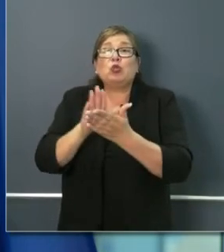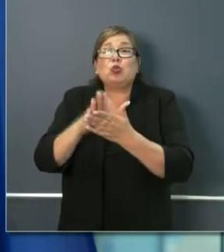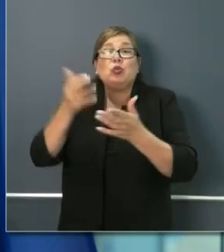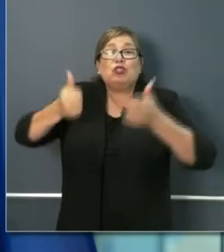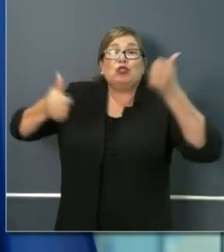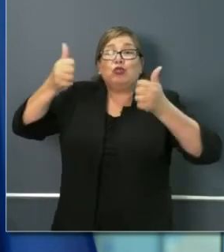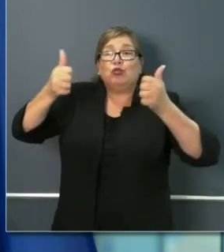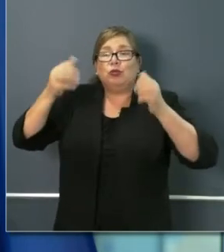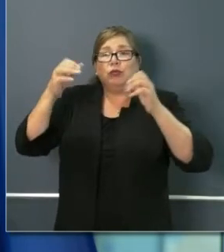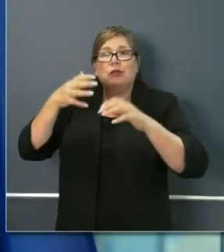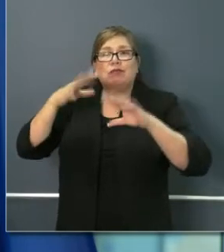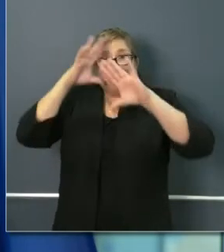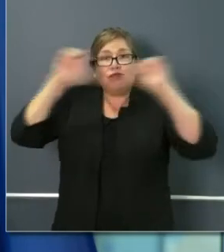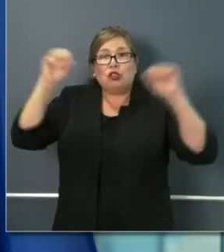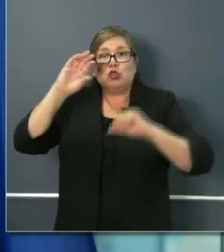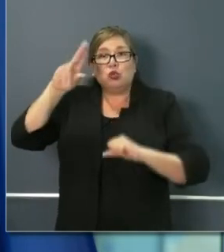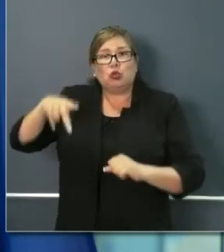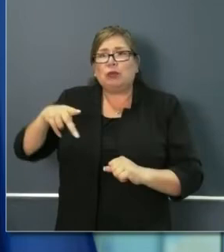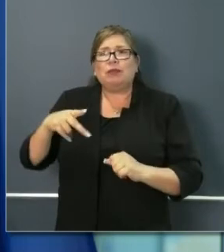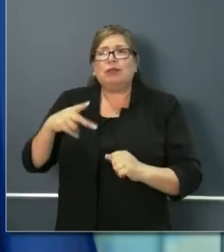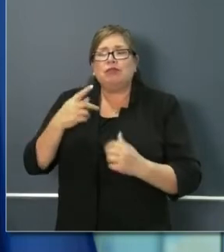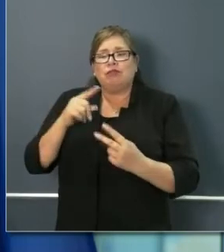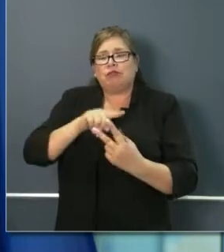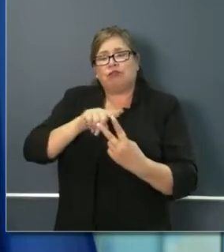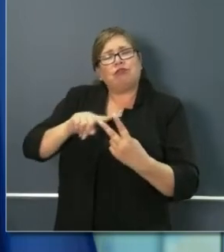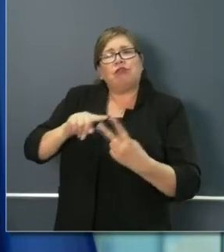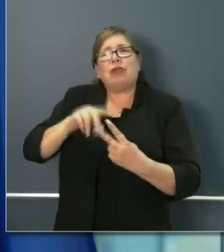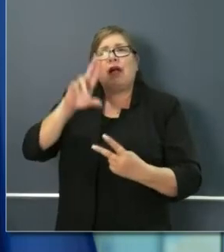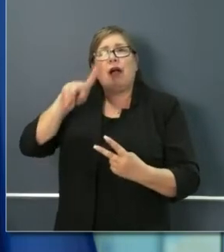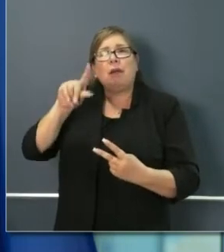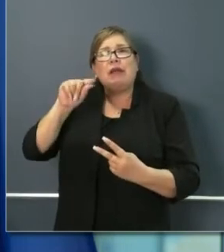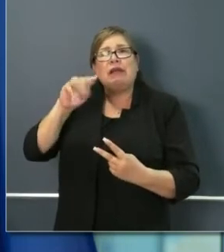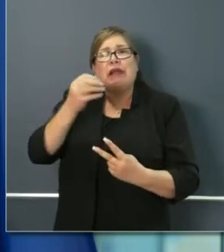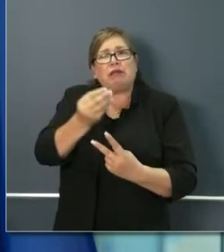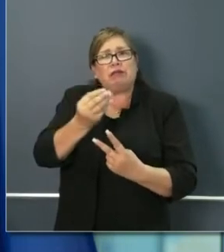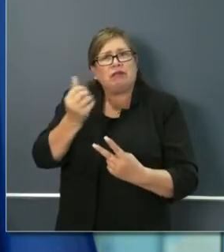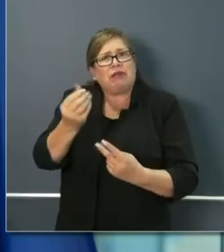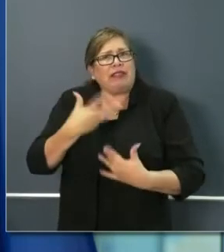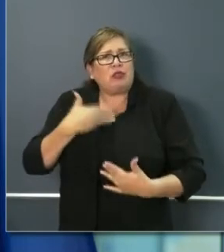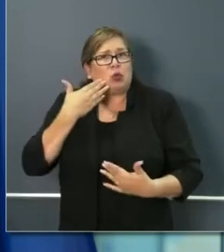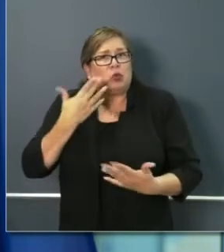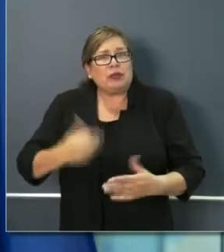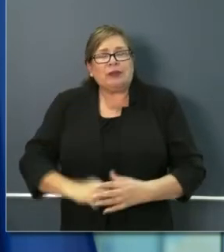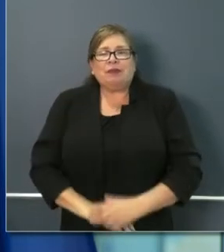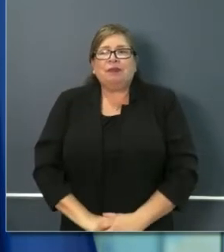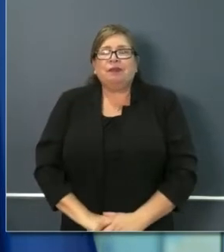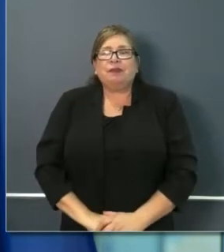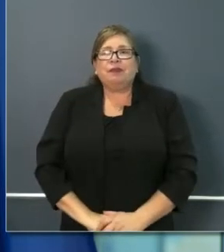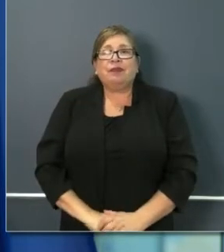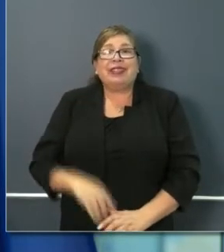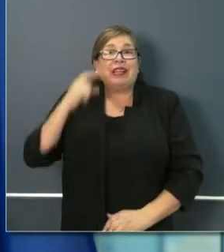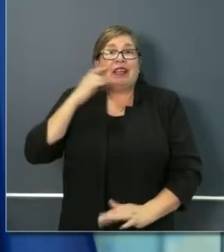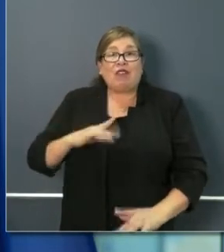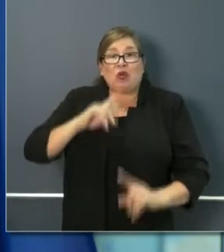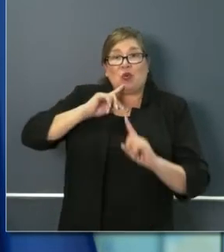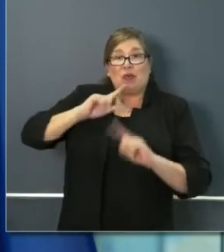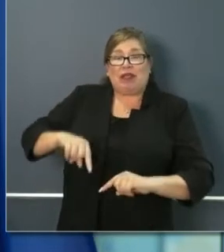kids are getting educated across the state. I appreciate that too. Thanks. Thank you for both questions. I had a wonderful call today with the